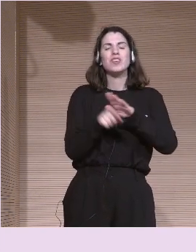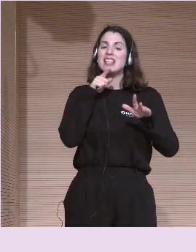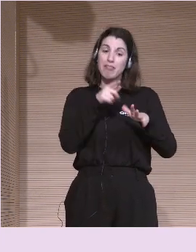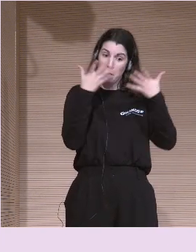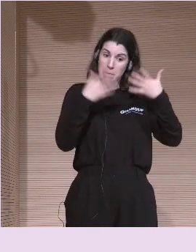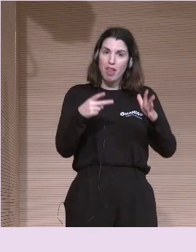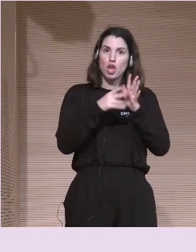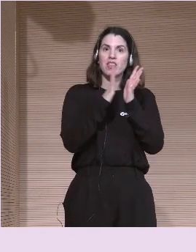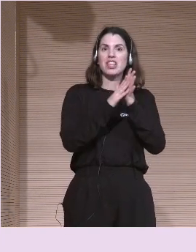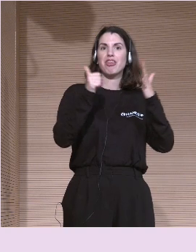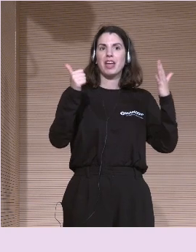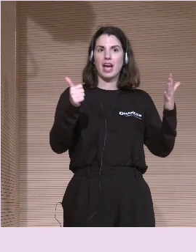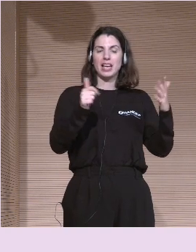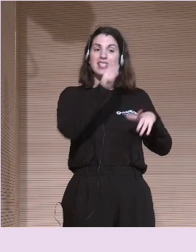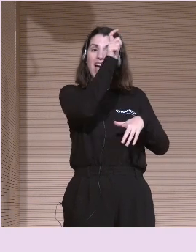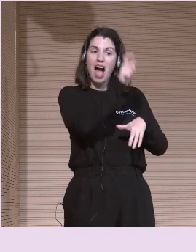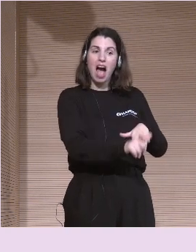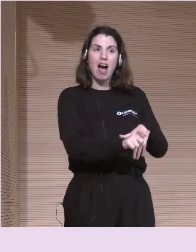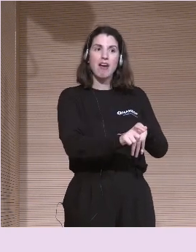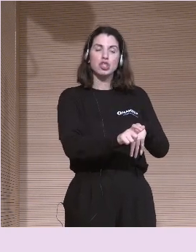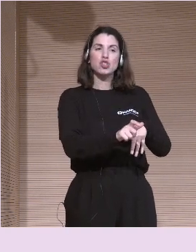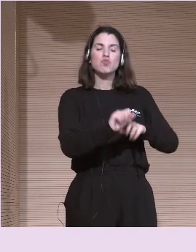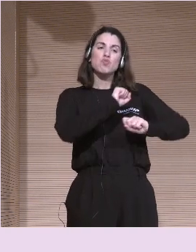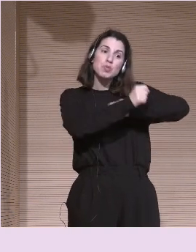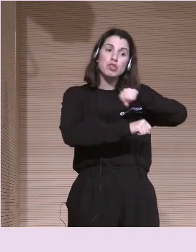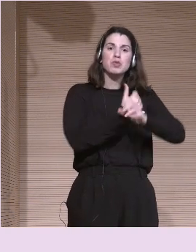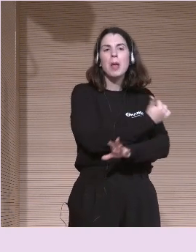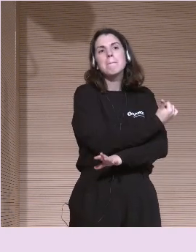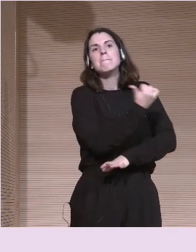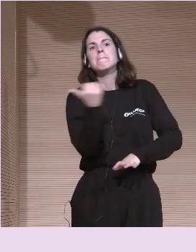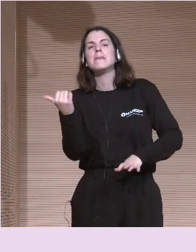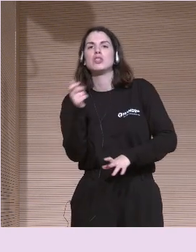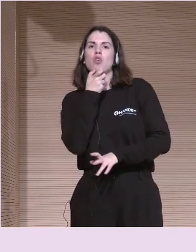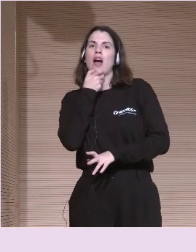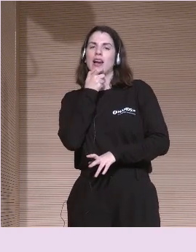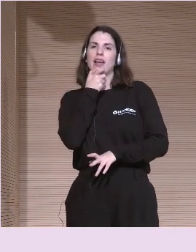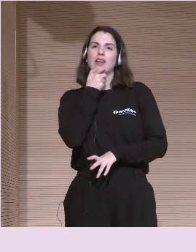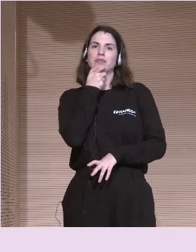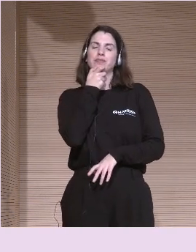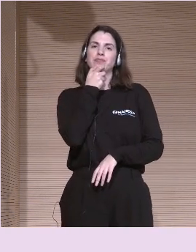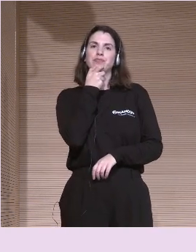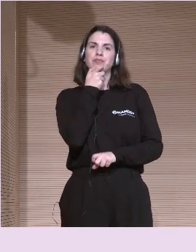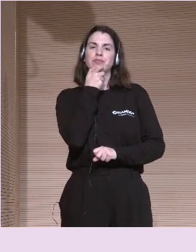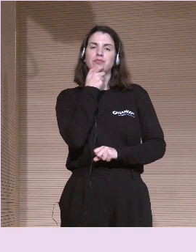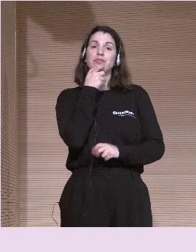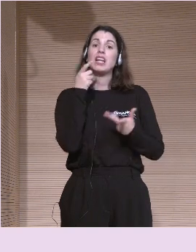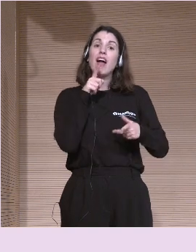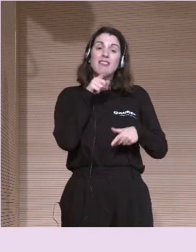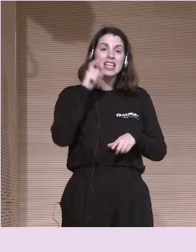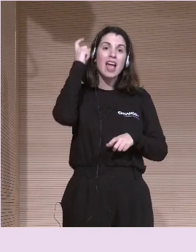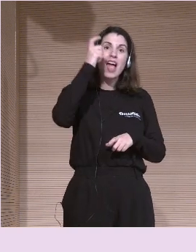Union. And the newspaper coverage was of the most sort of dehumanizing kind about and negative